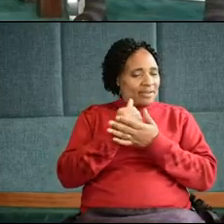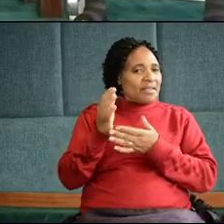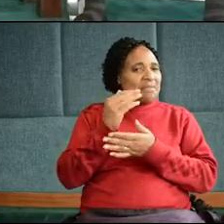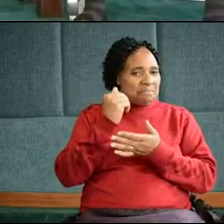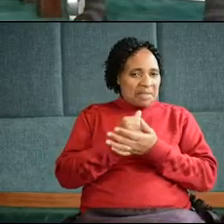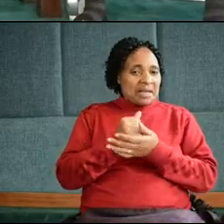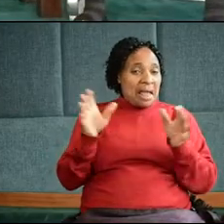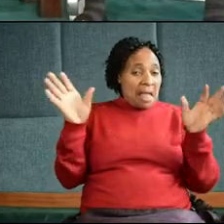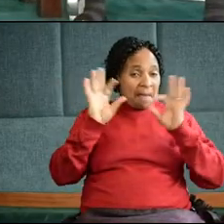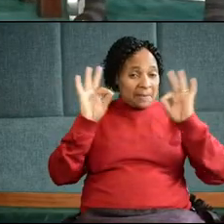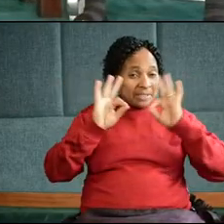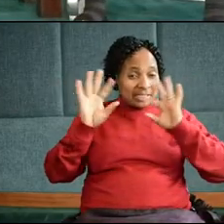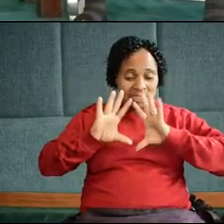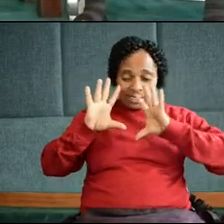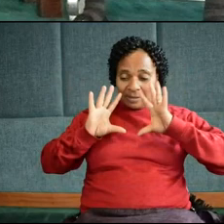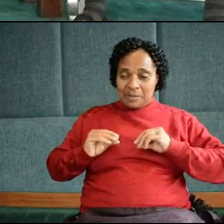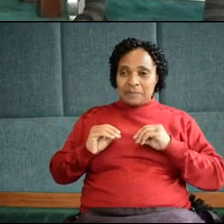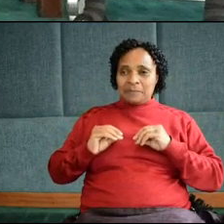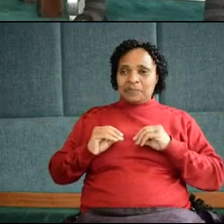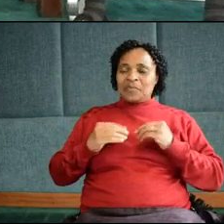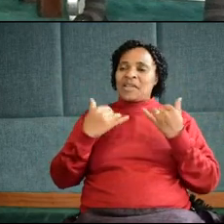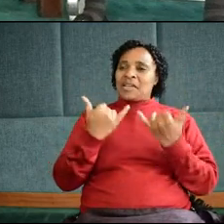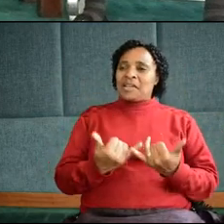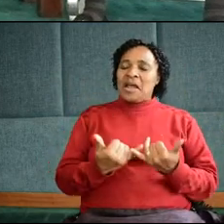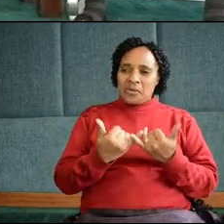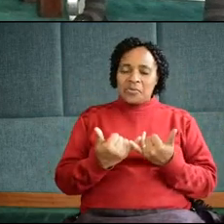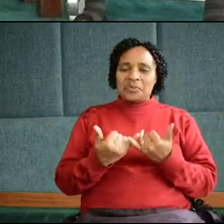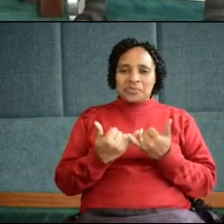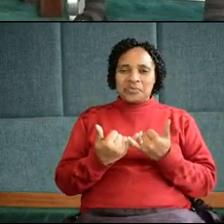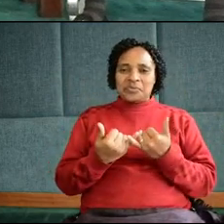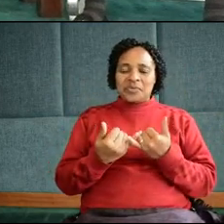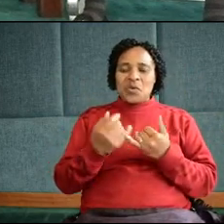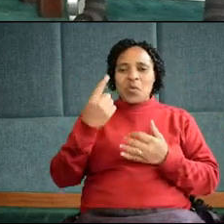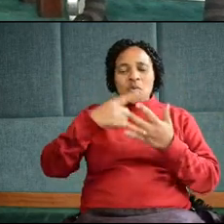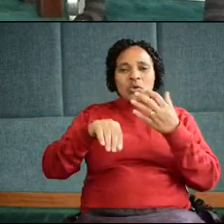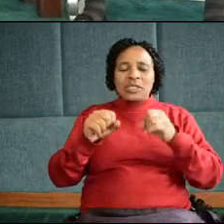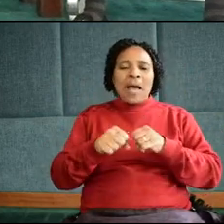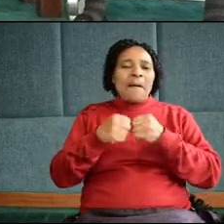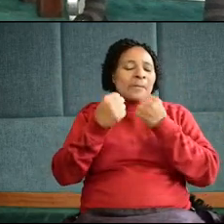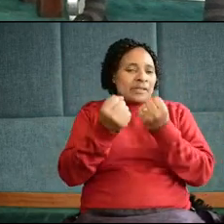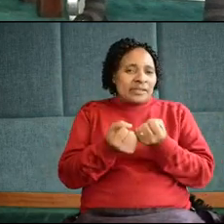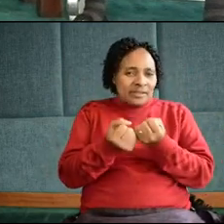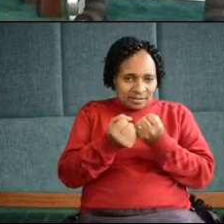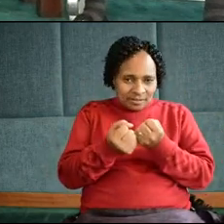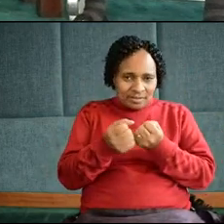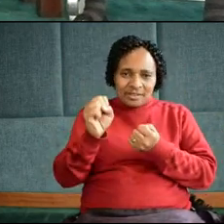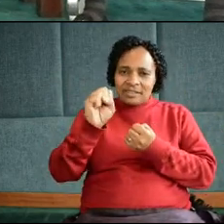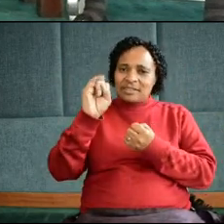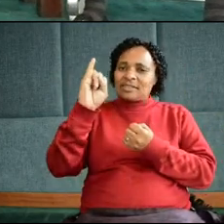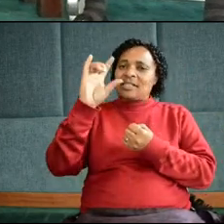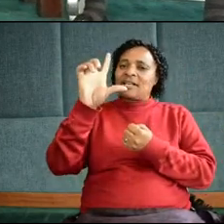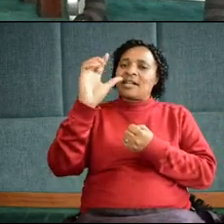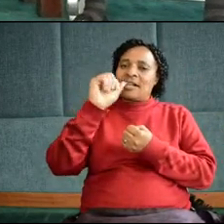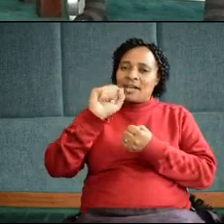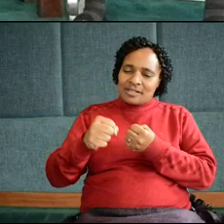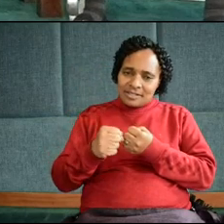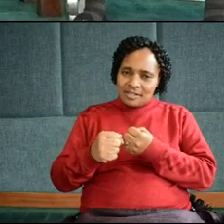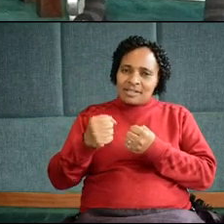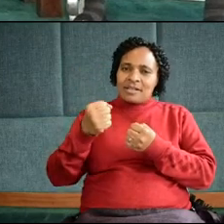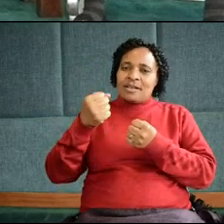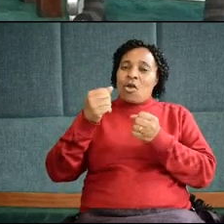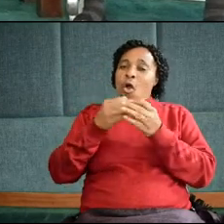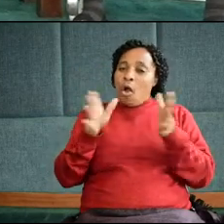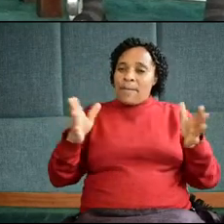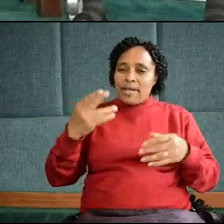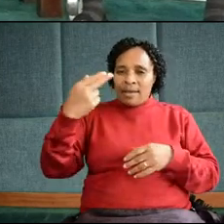very amazing summary. So just to put it into context, Silas can be opening for us Habakkuk chapter 2,